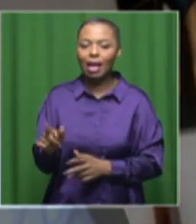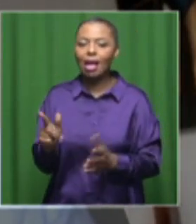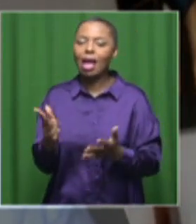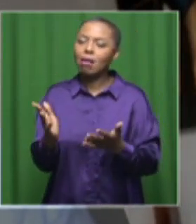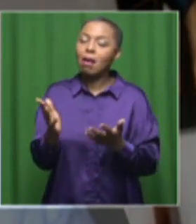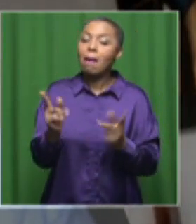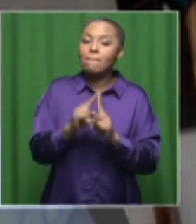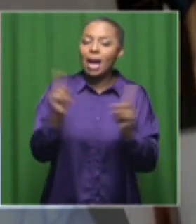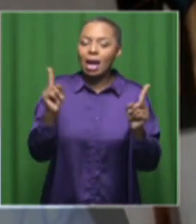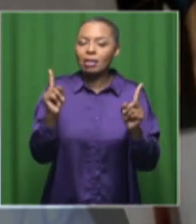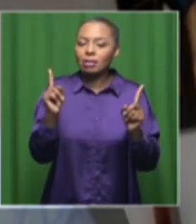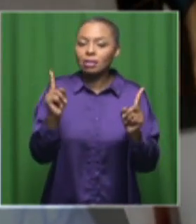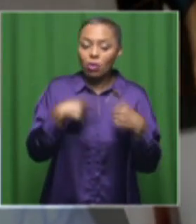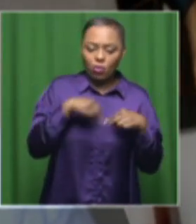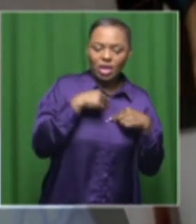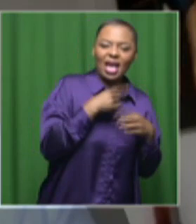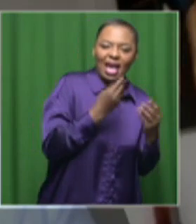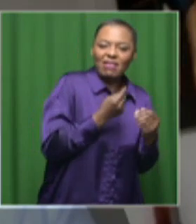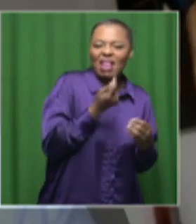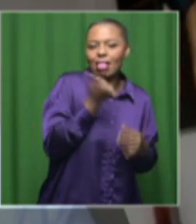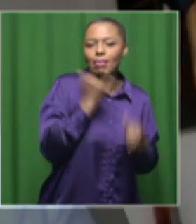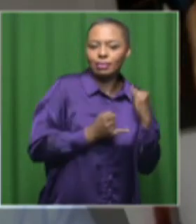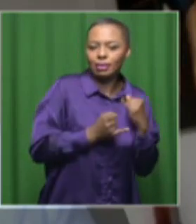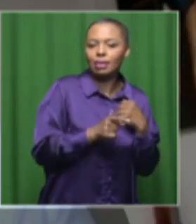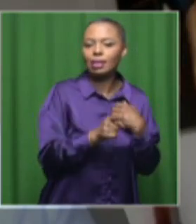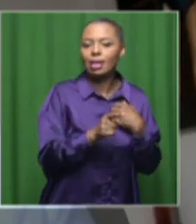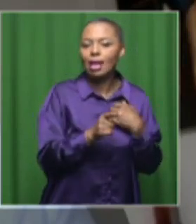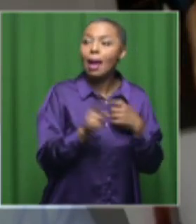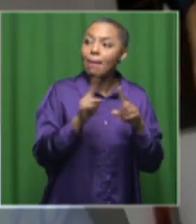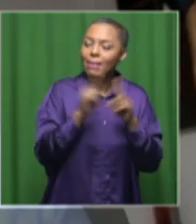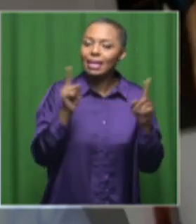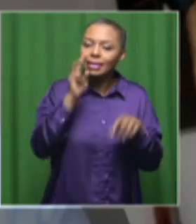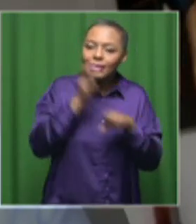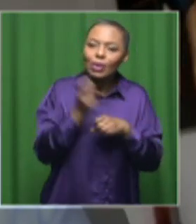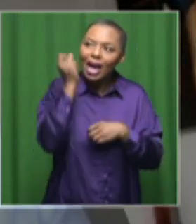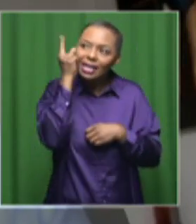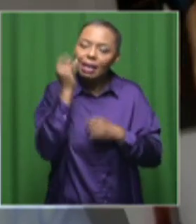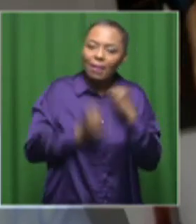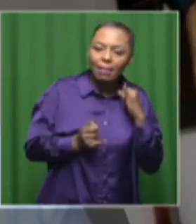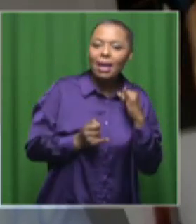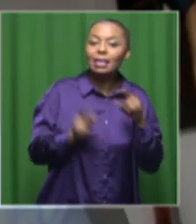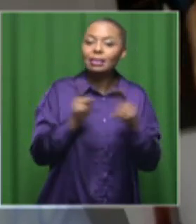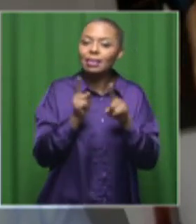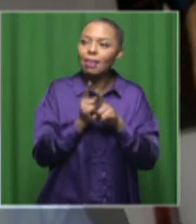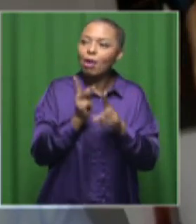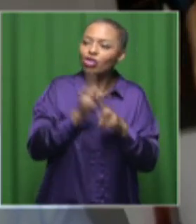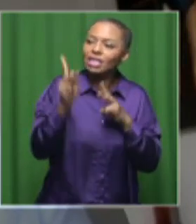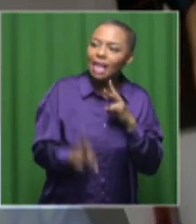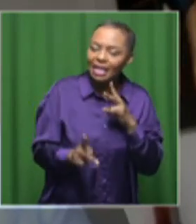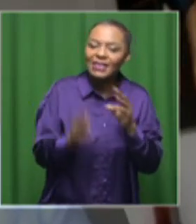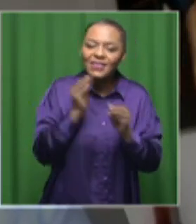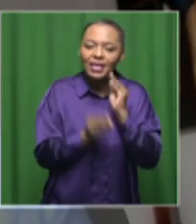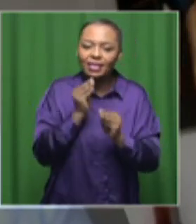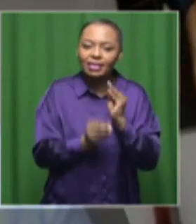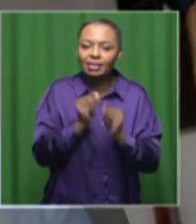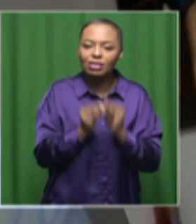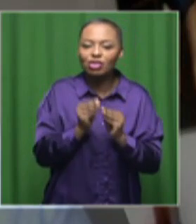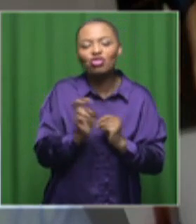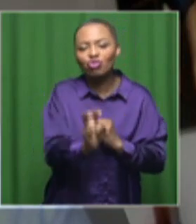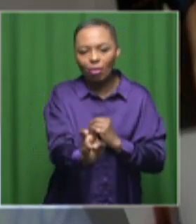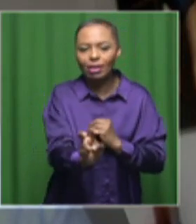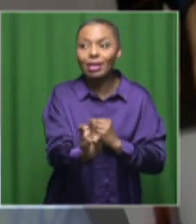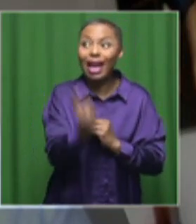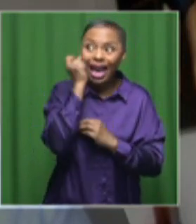that we need to be able to understand what that error is, how it affects our results, and then we can model around that. There